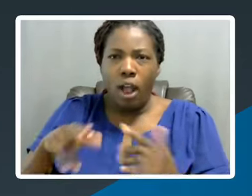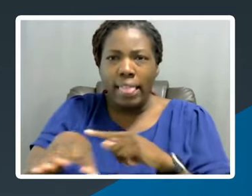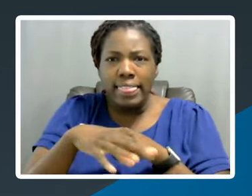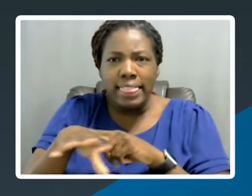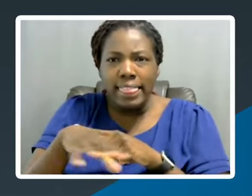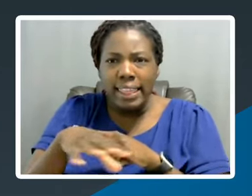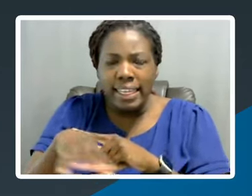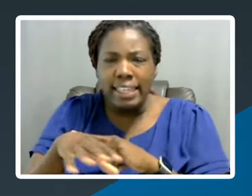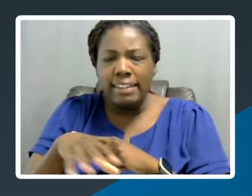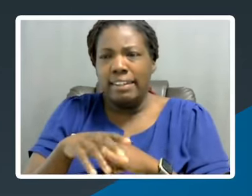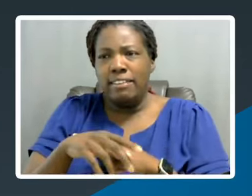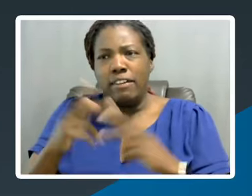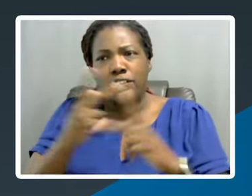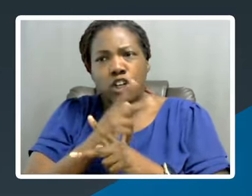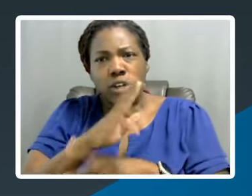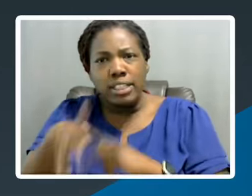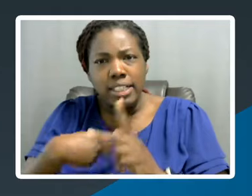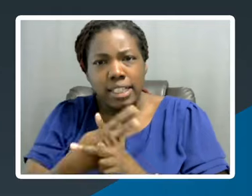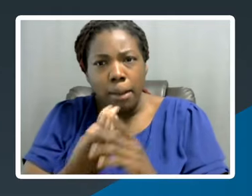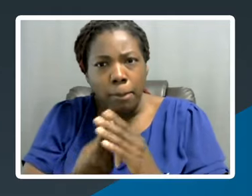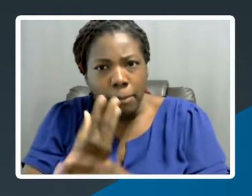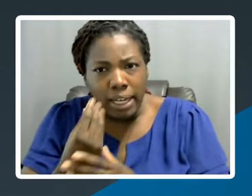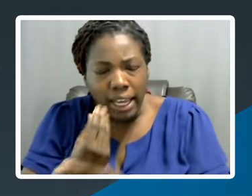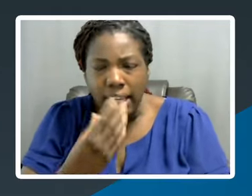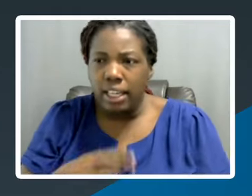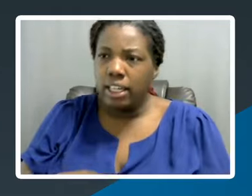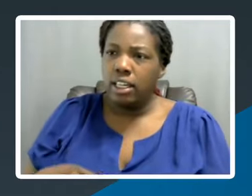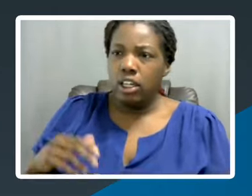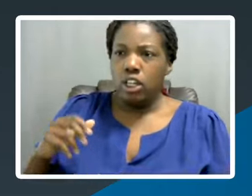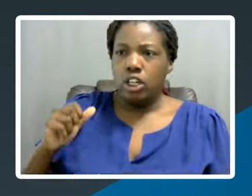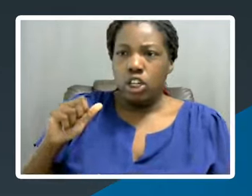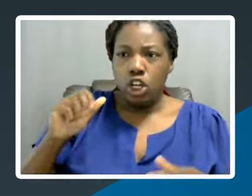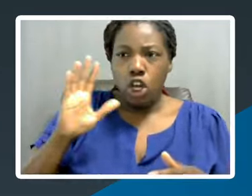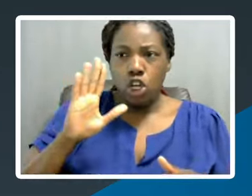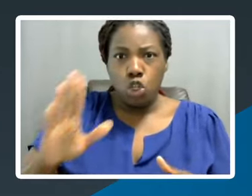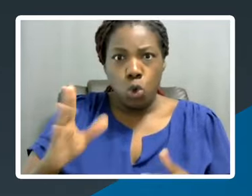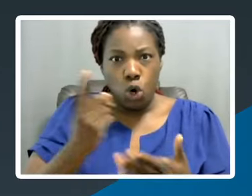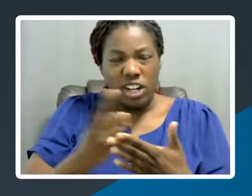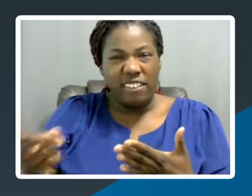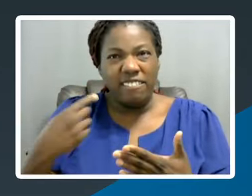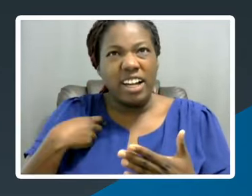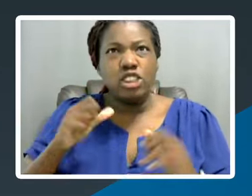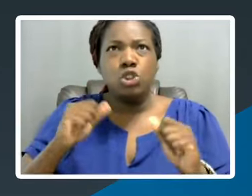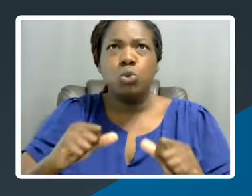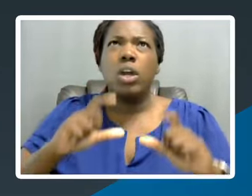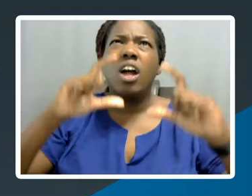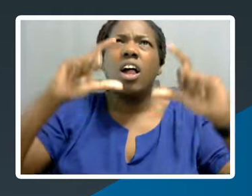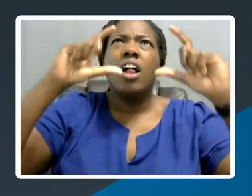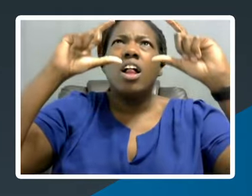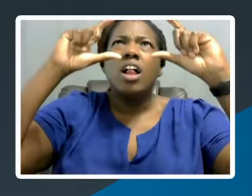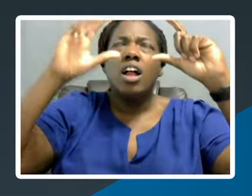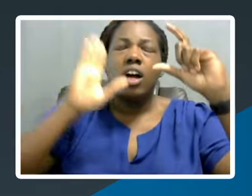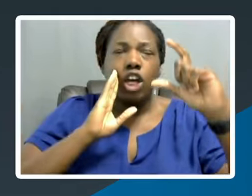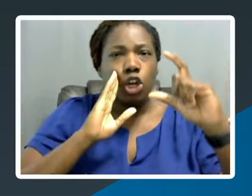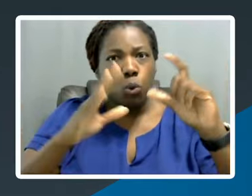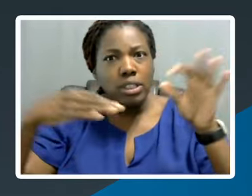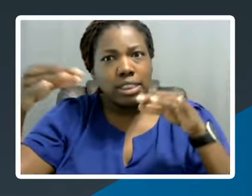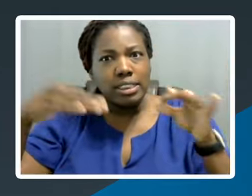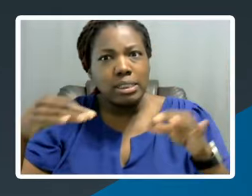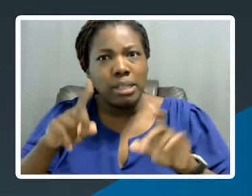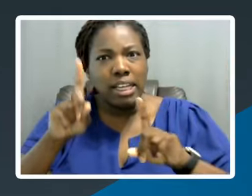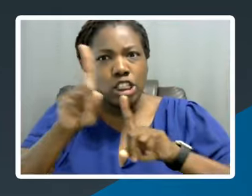of my favorites are the tools that you can use where you literally hold your device up in the sky at night and it will tell you what the stars are, what